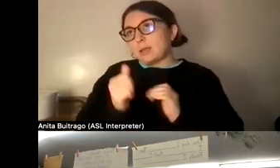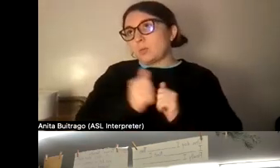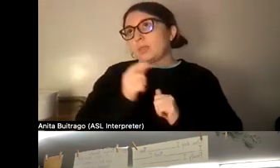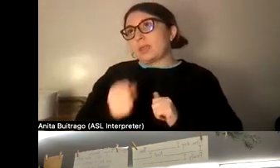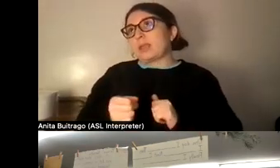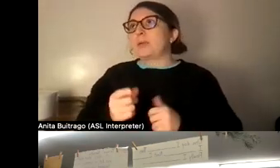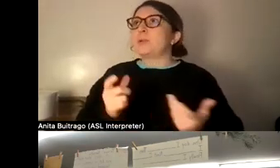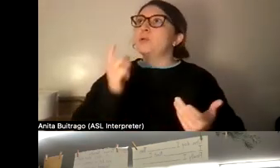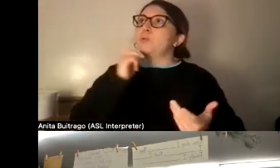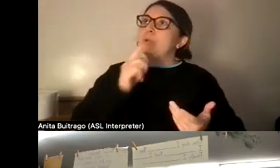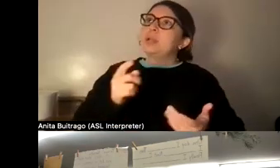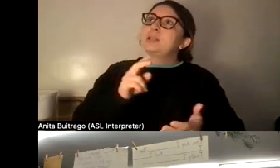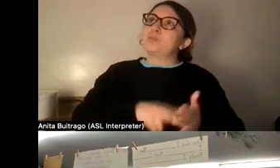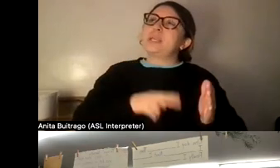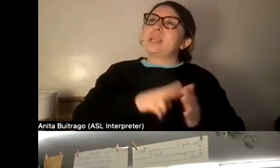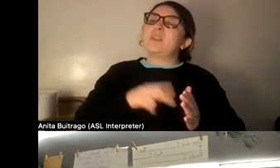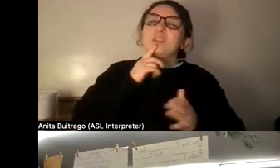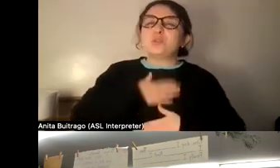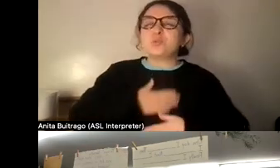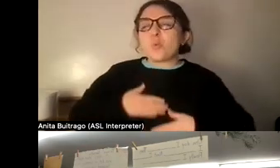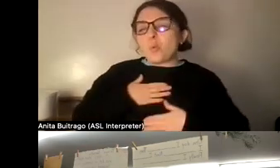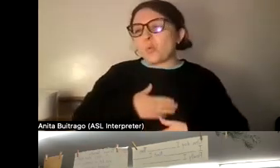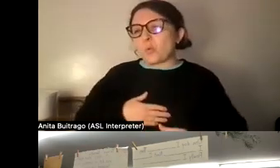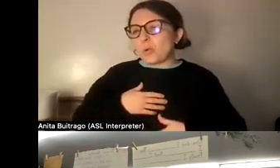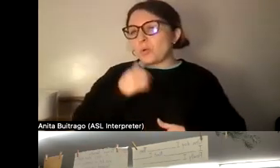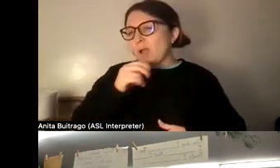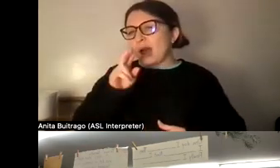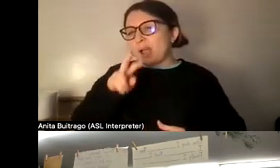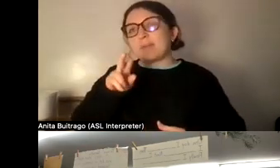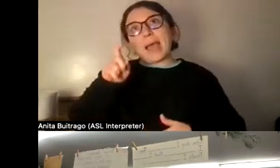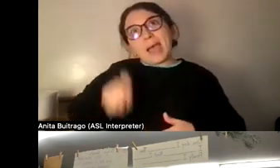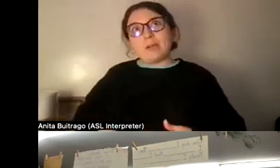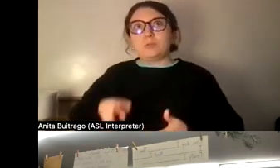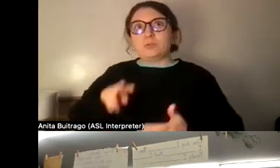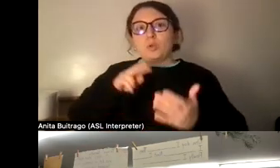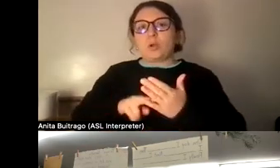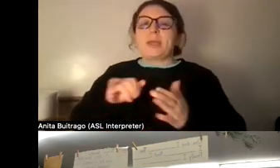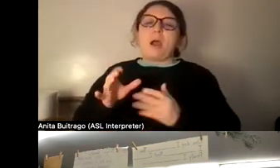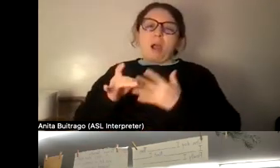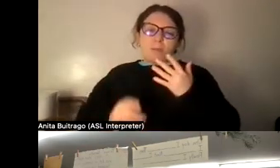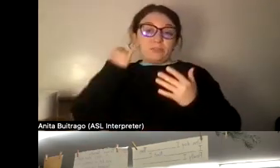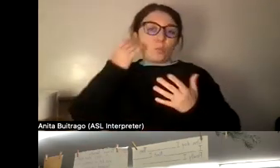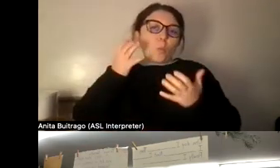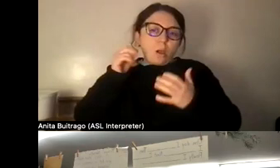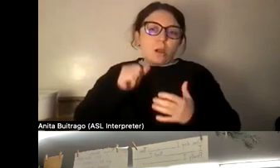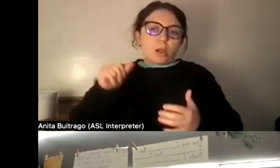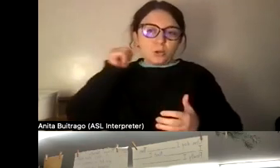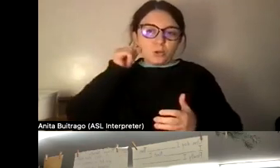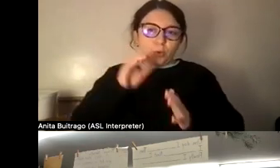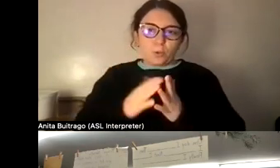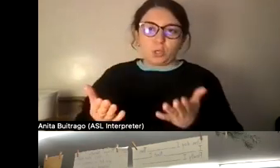So they don't need to be looking at it. That's just an option if you wanted to do an audiobook. But yeah, just reading